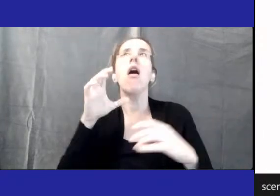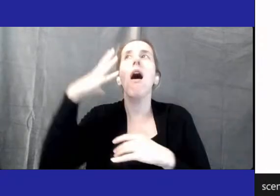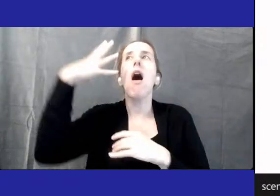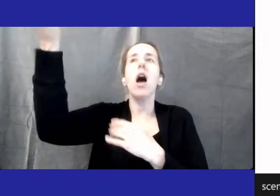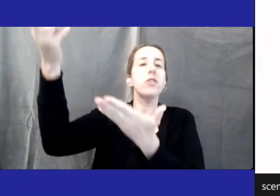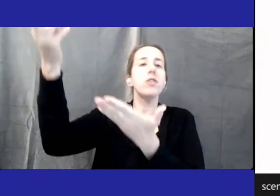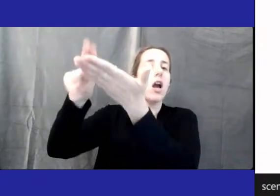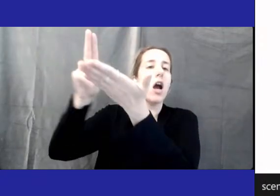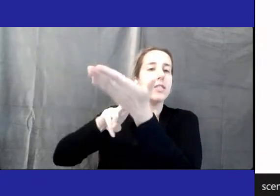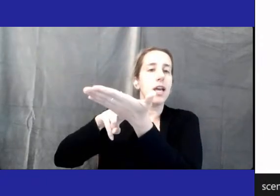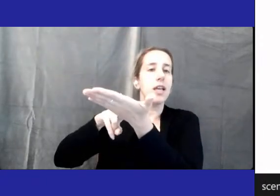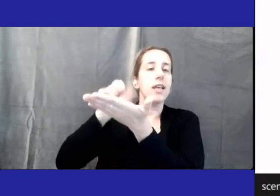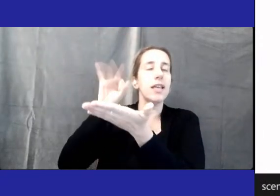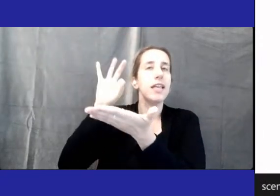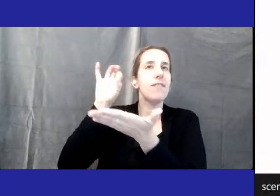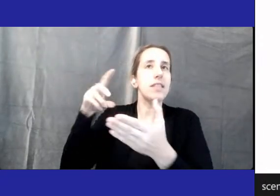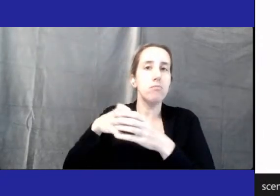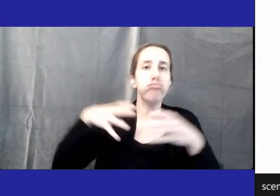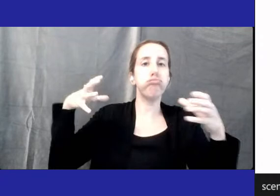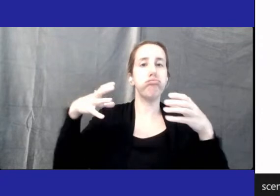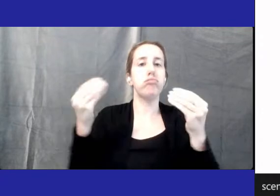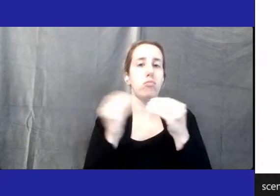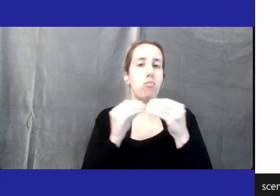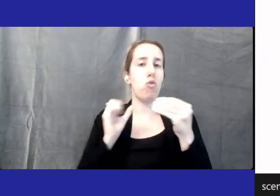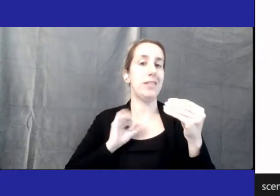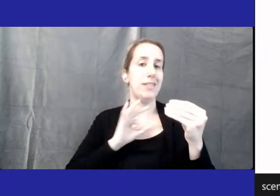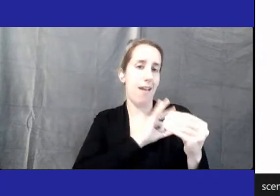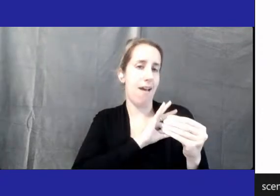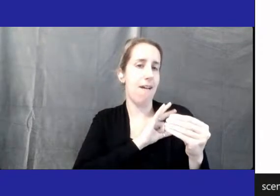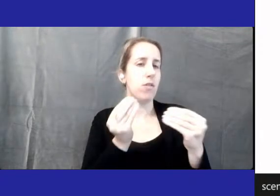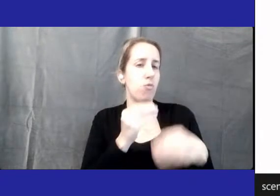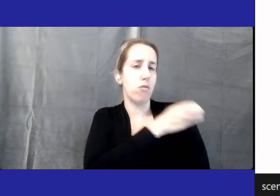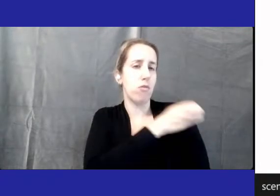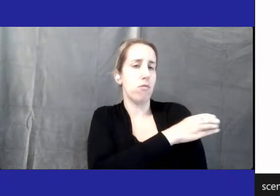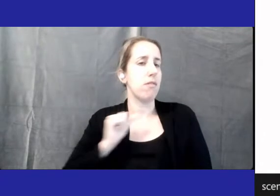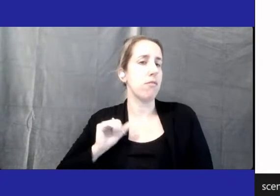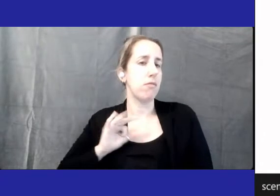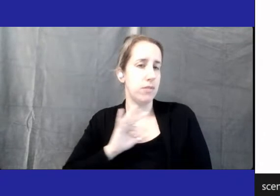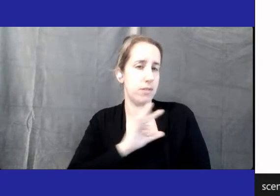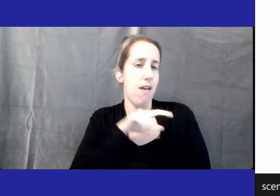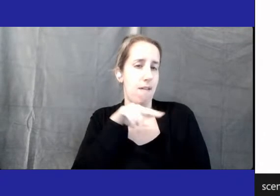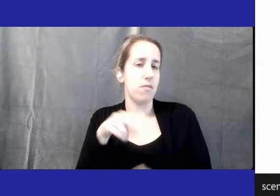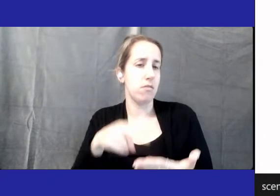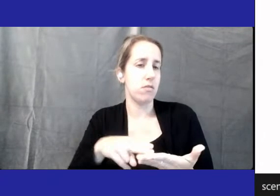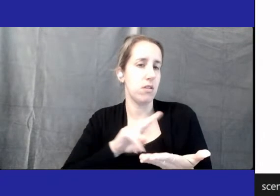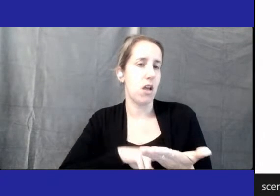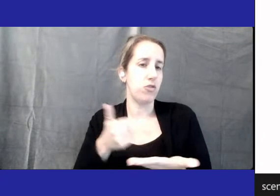our clinical staffing if this plan were to be activated. Next slide, please.